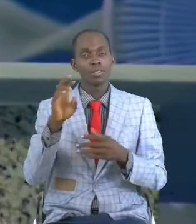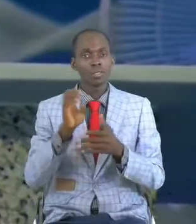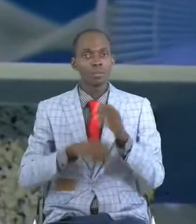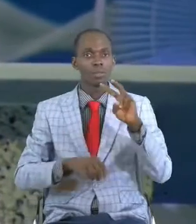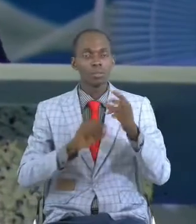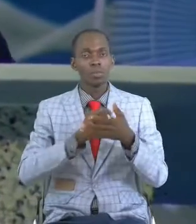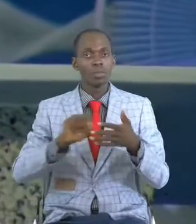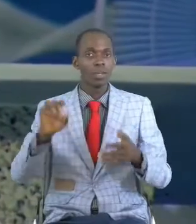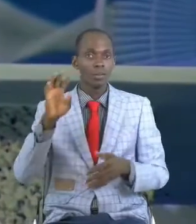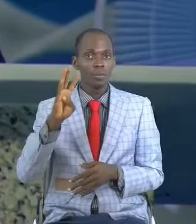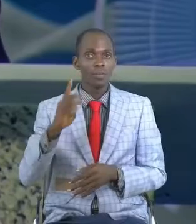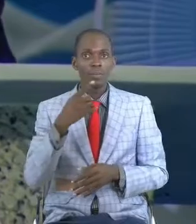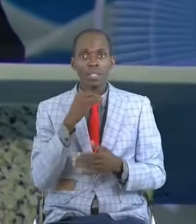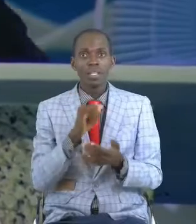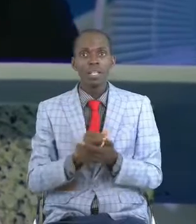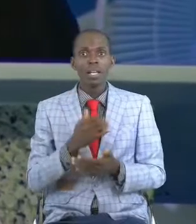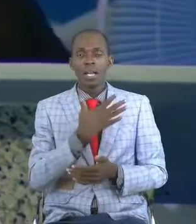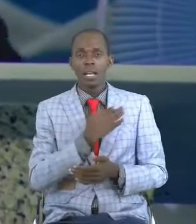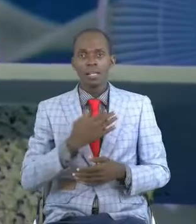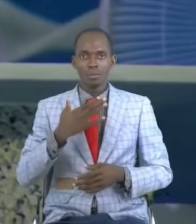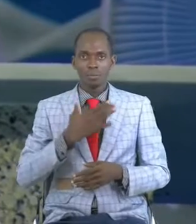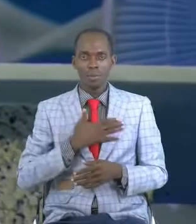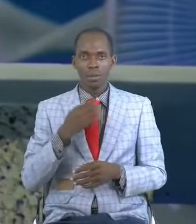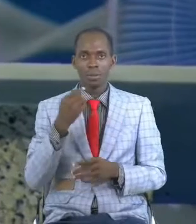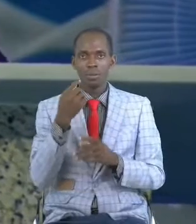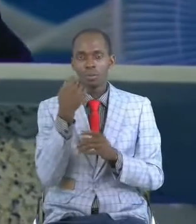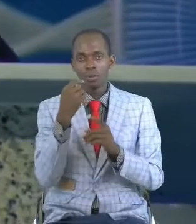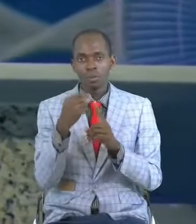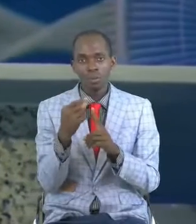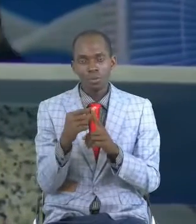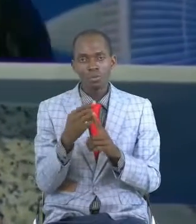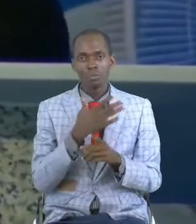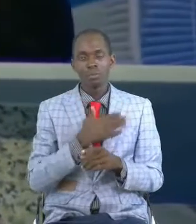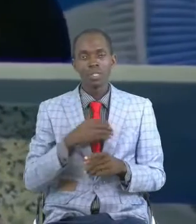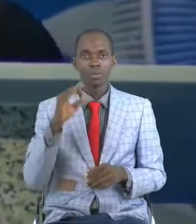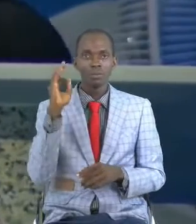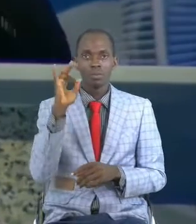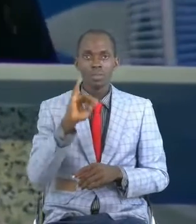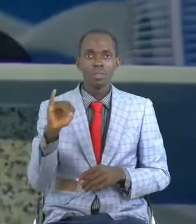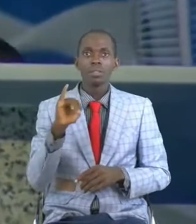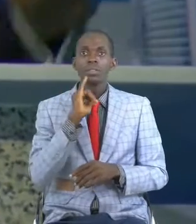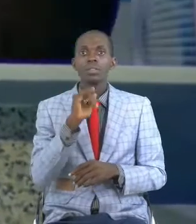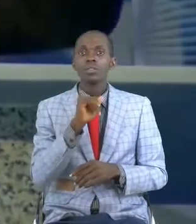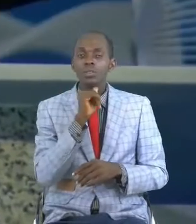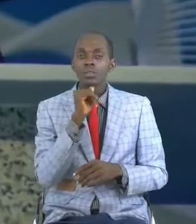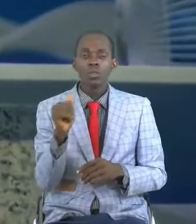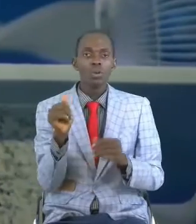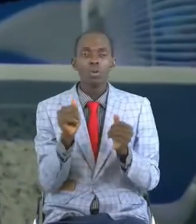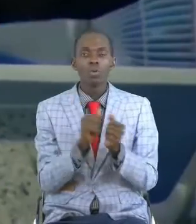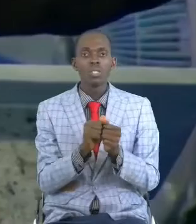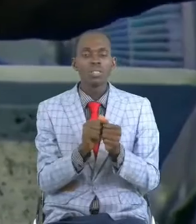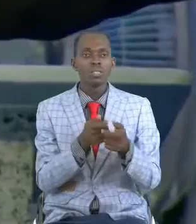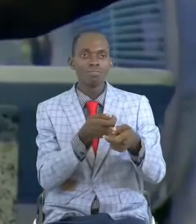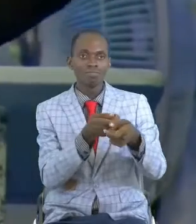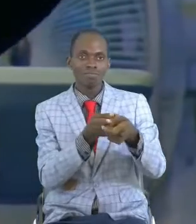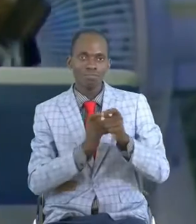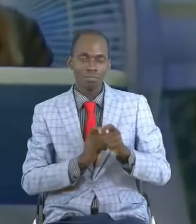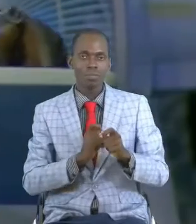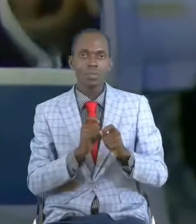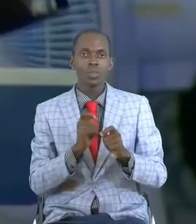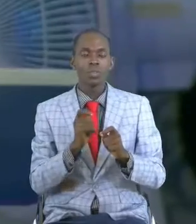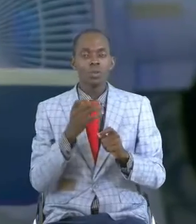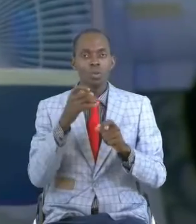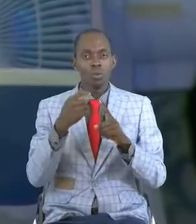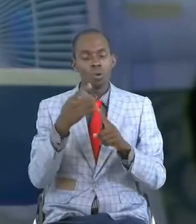said, and my speech and my preaching is not with enticing words of man's wisdom,